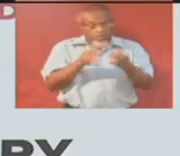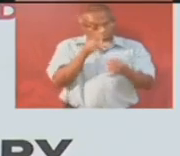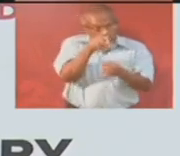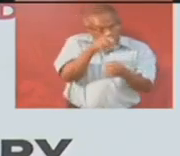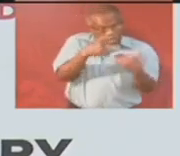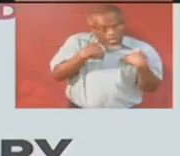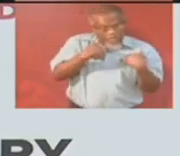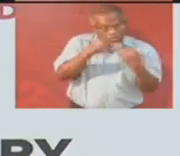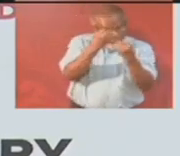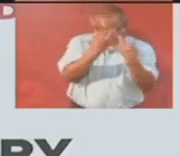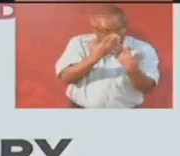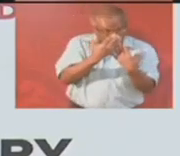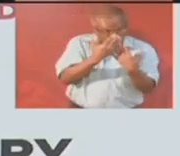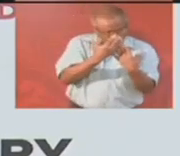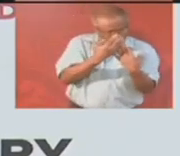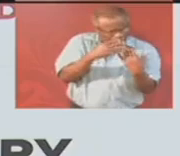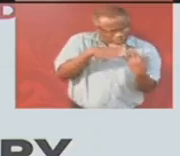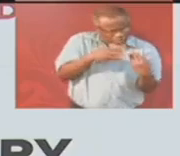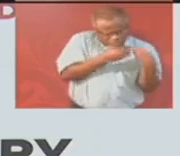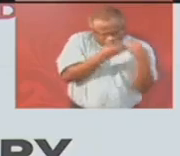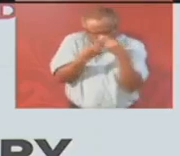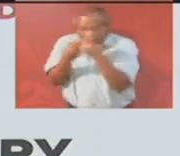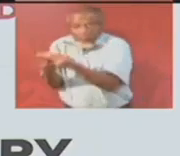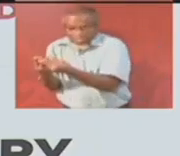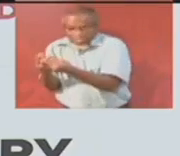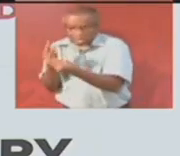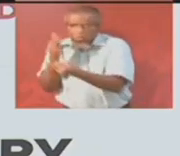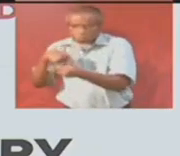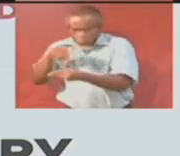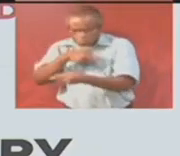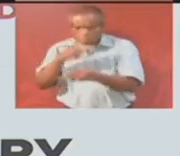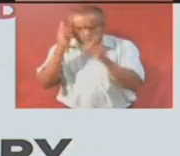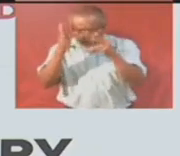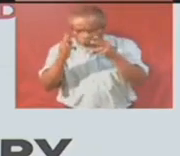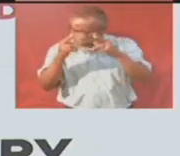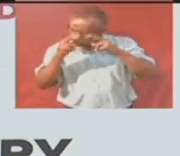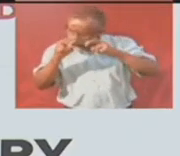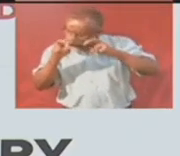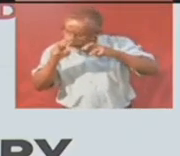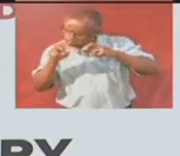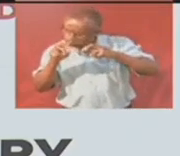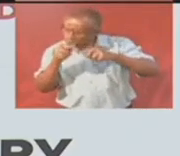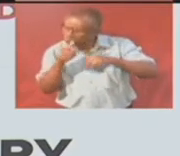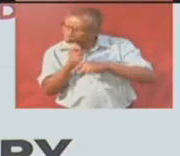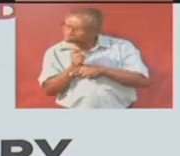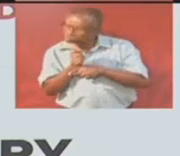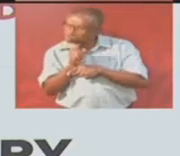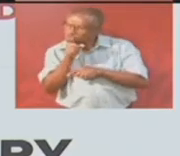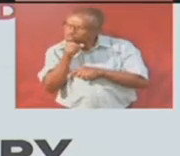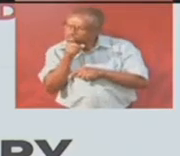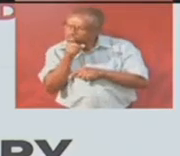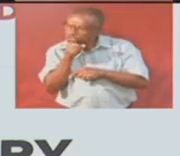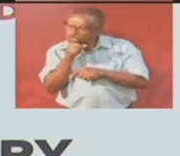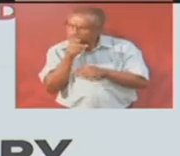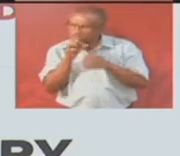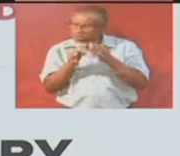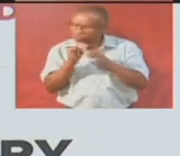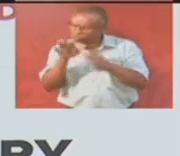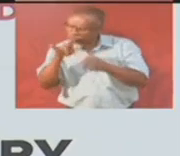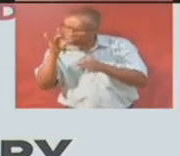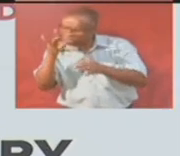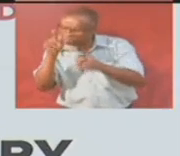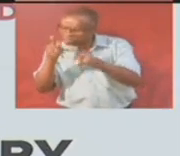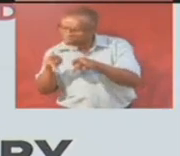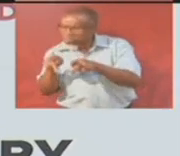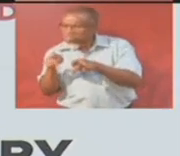could investigate it, and certainly we'll do our best to make sure that particular individual is not disadvantaged. I